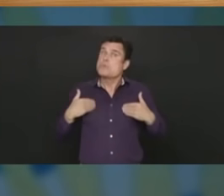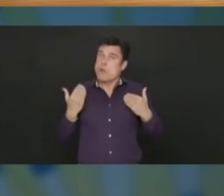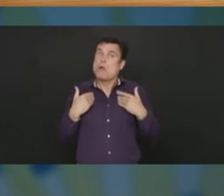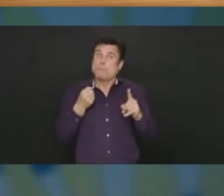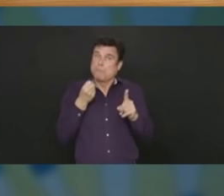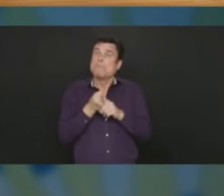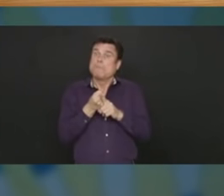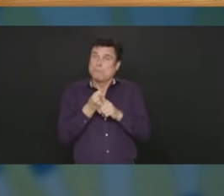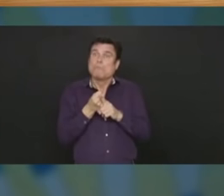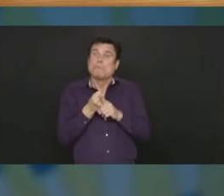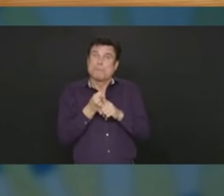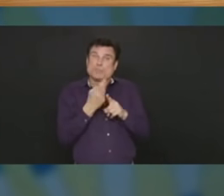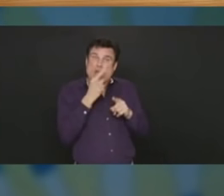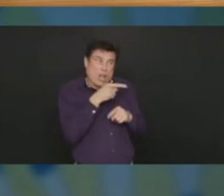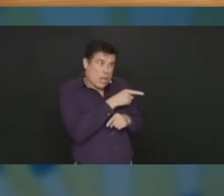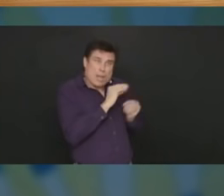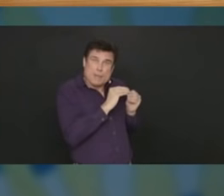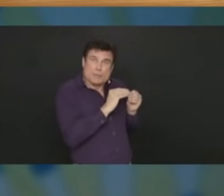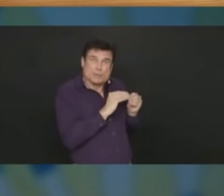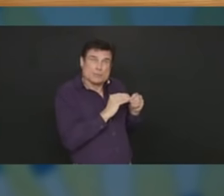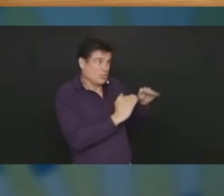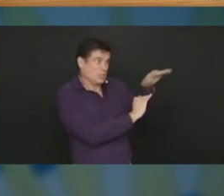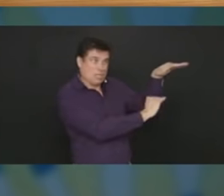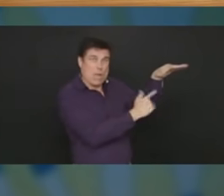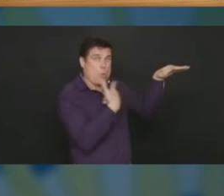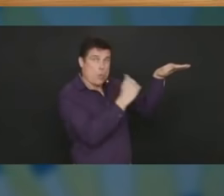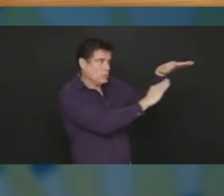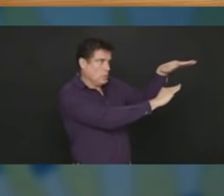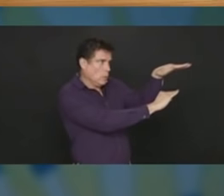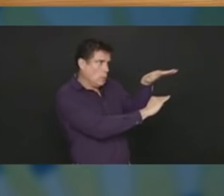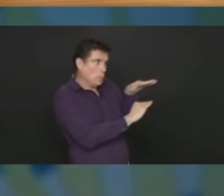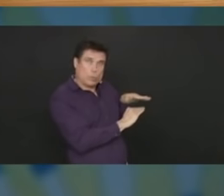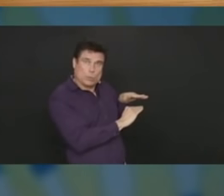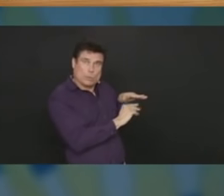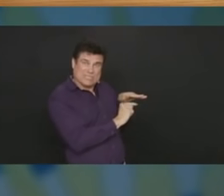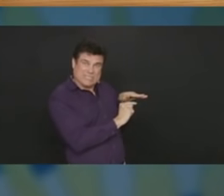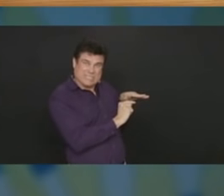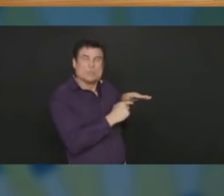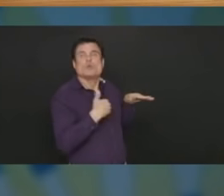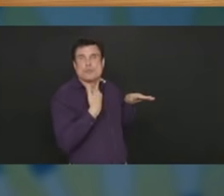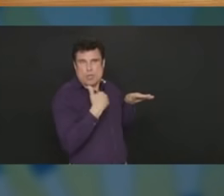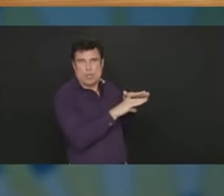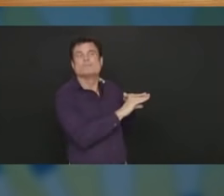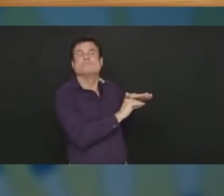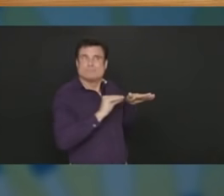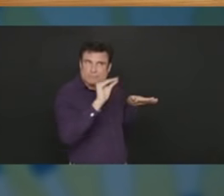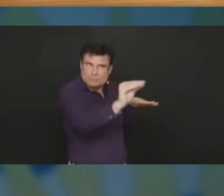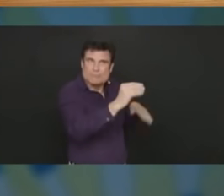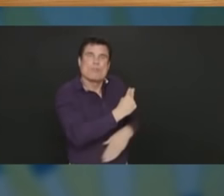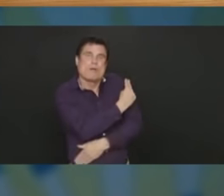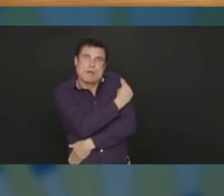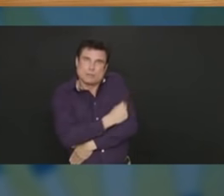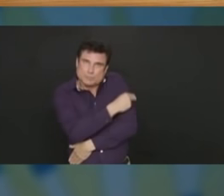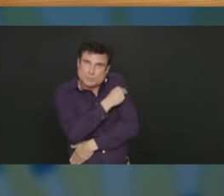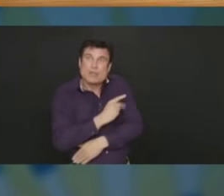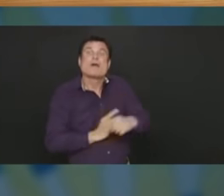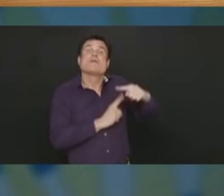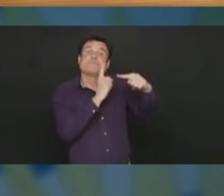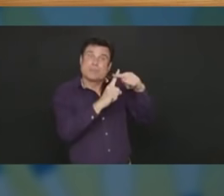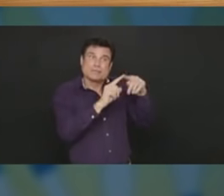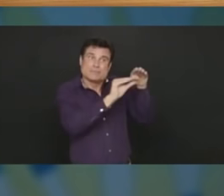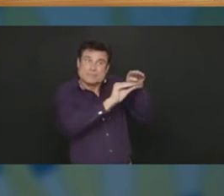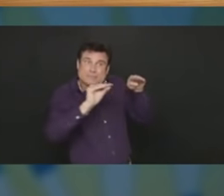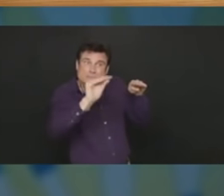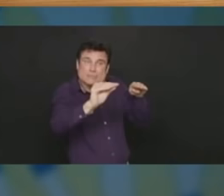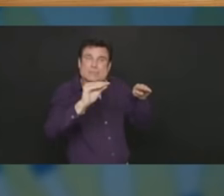care unit. Finally, on the bottom slide here, we have the same information by the